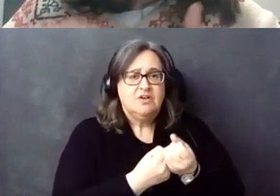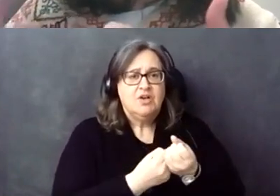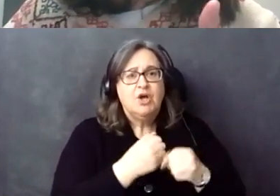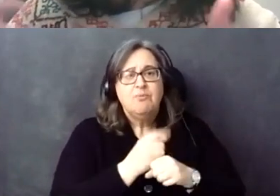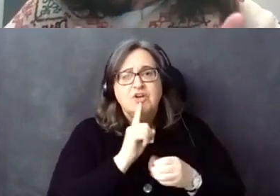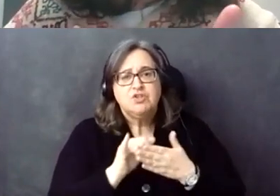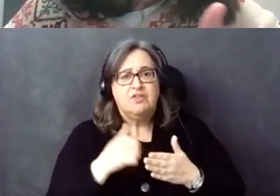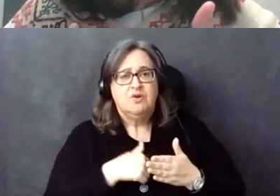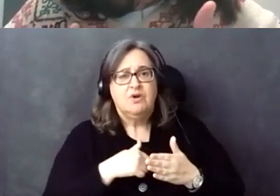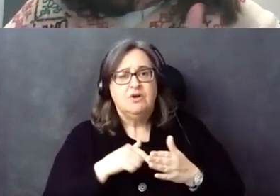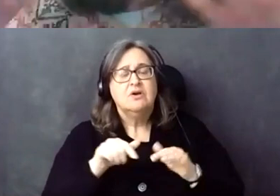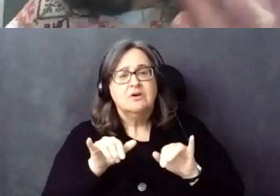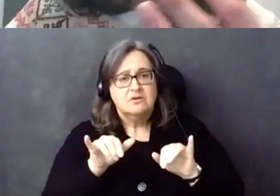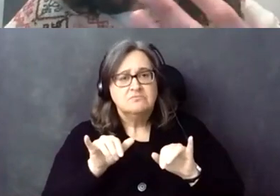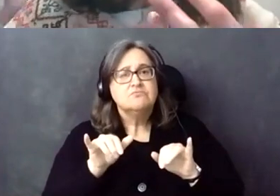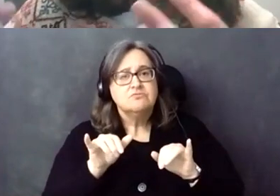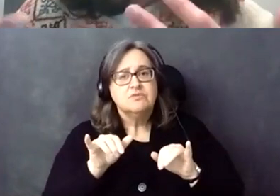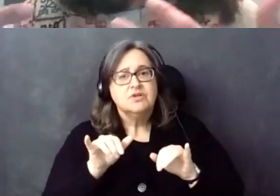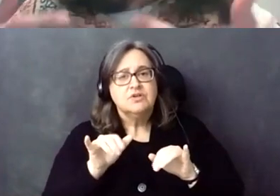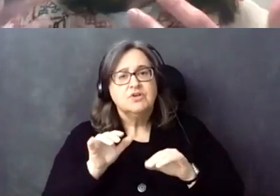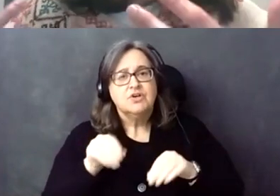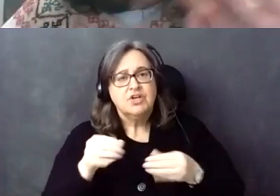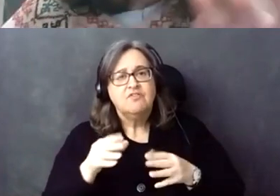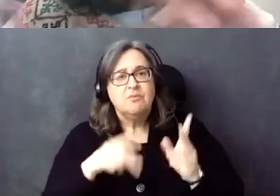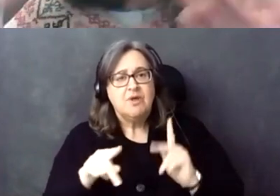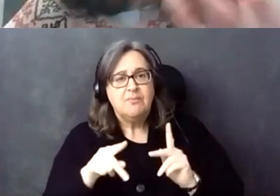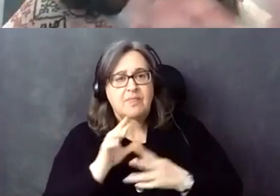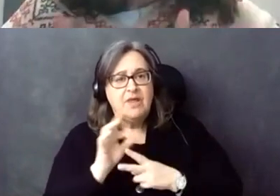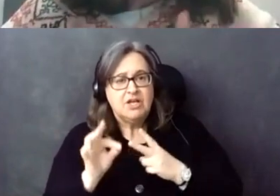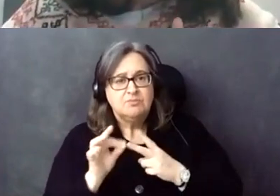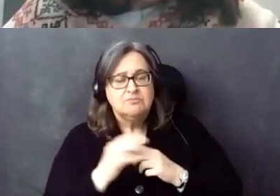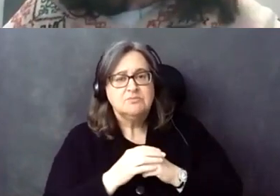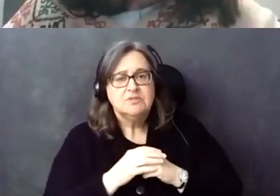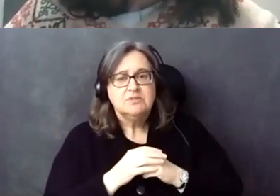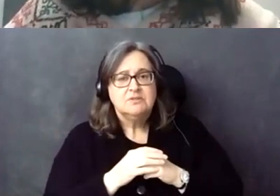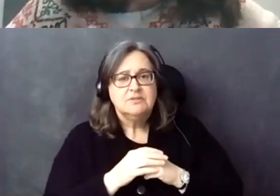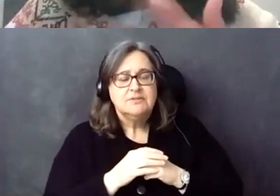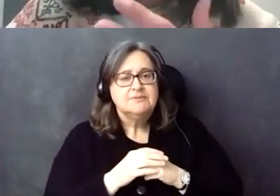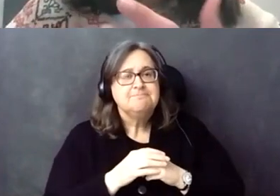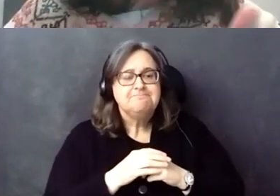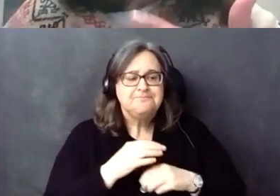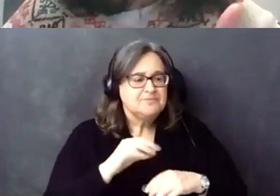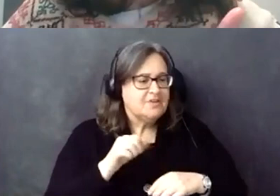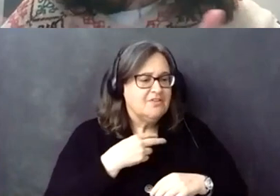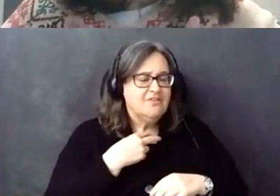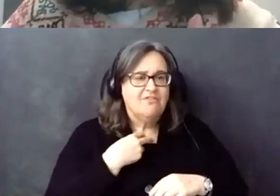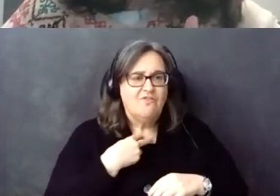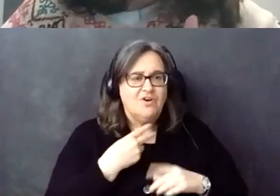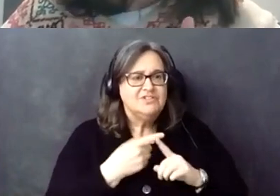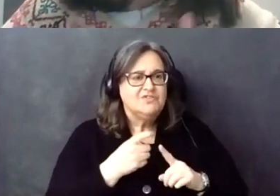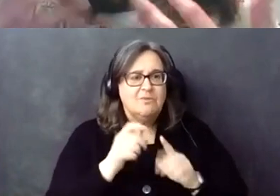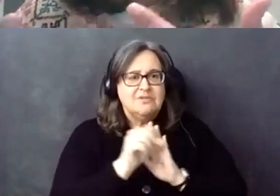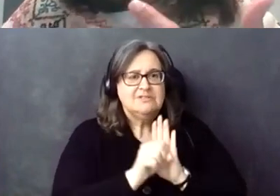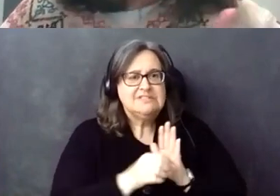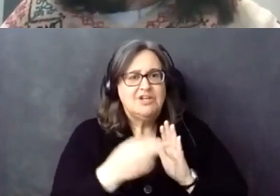sure that we're keeping people or giving people the options to stay moving and access grocery stores if they need